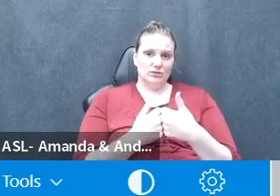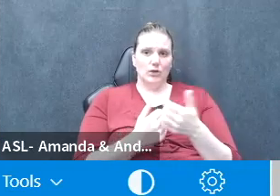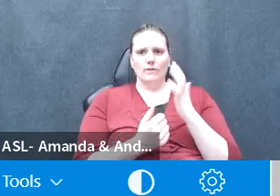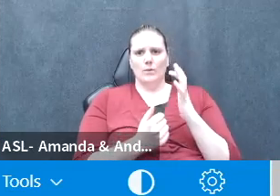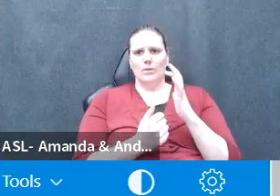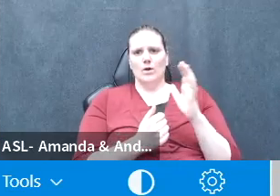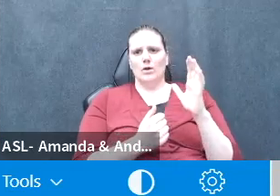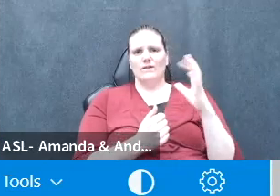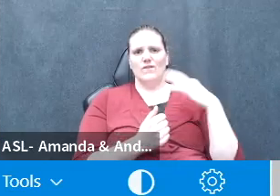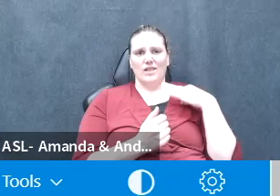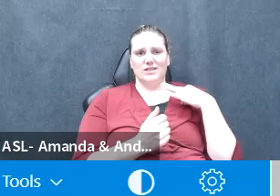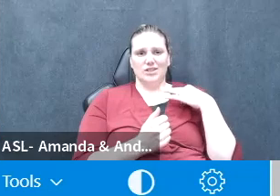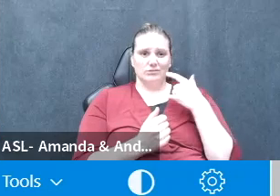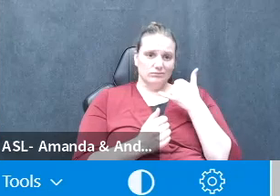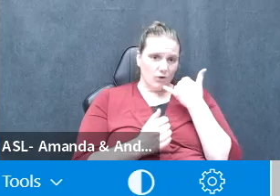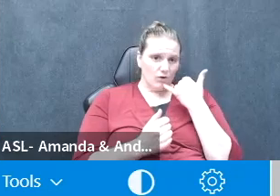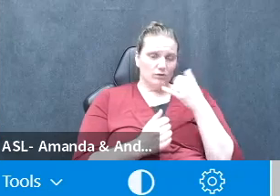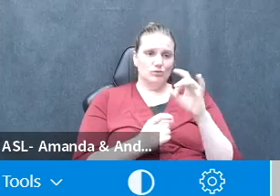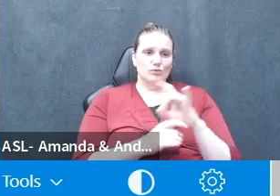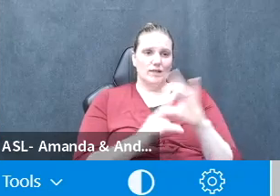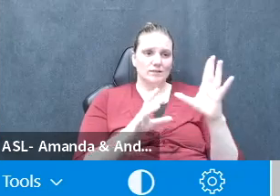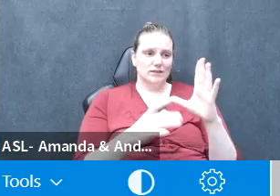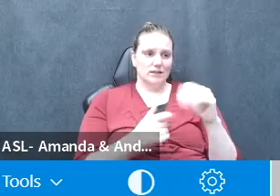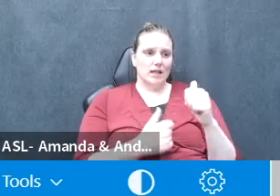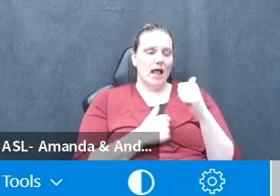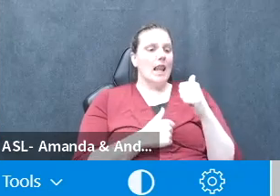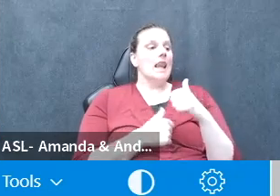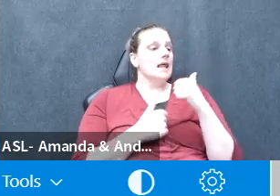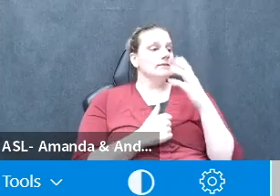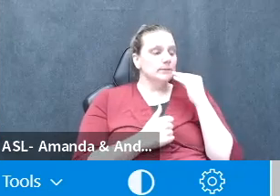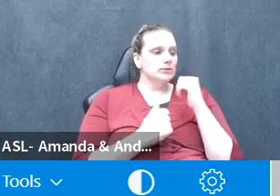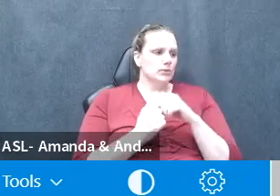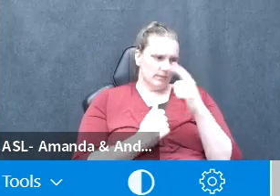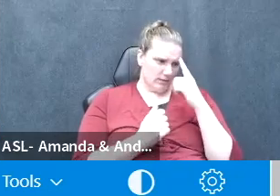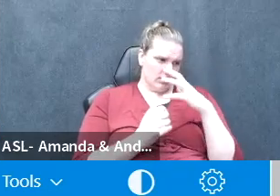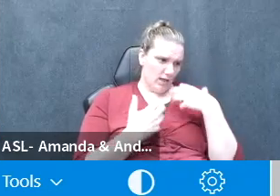line volunteer and also a person with lived experience with mental health challenges,